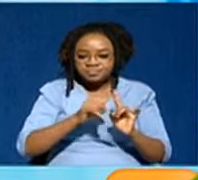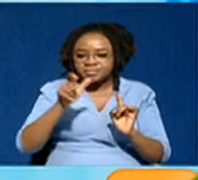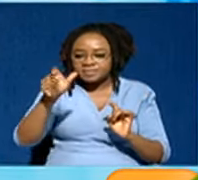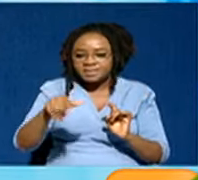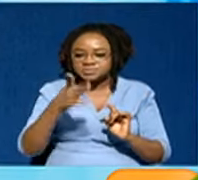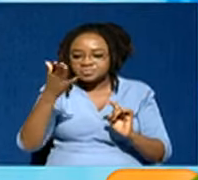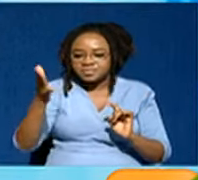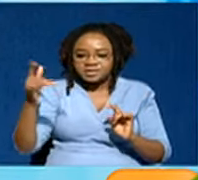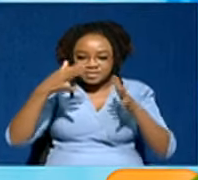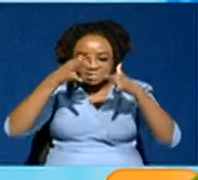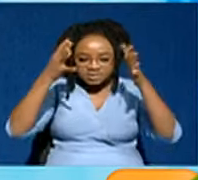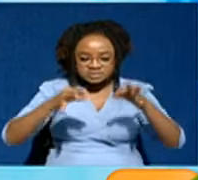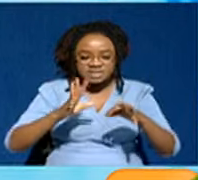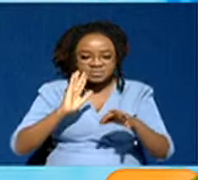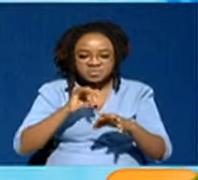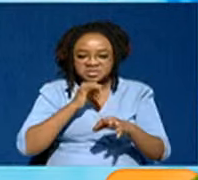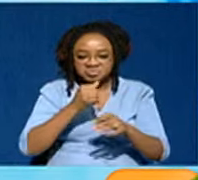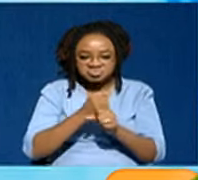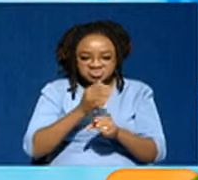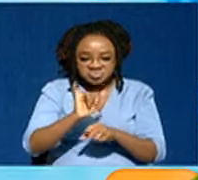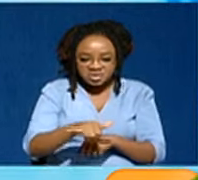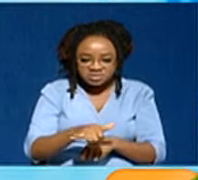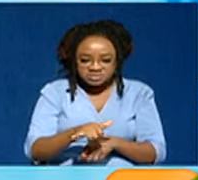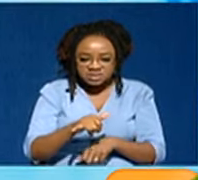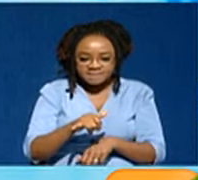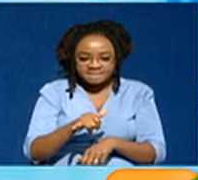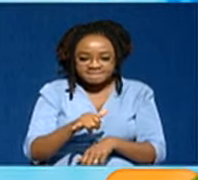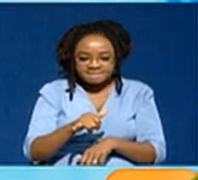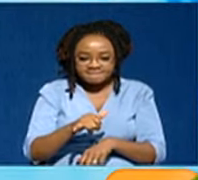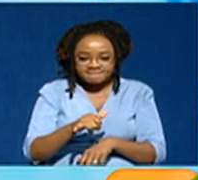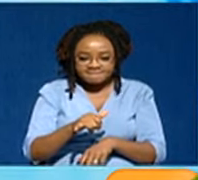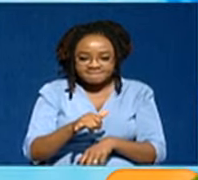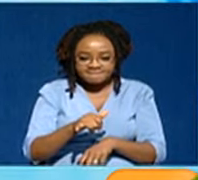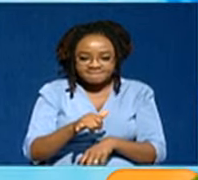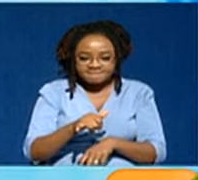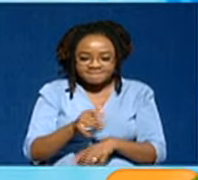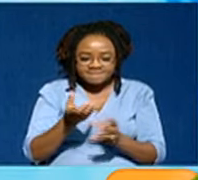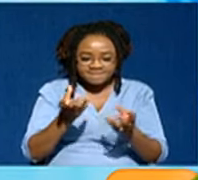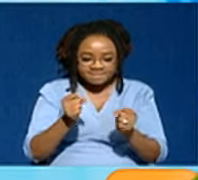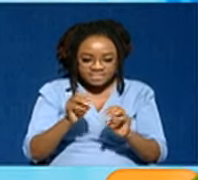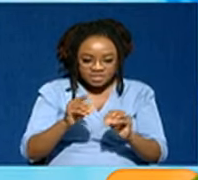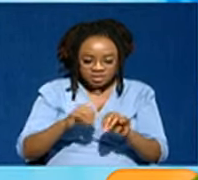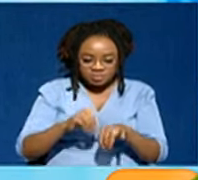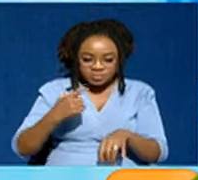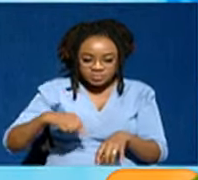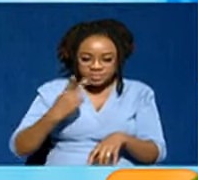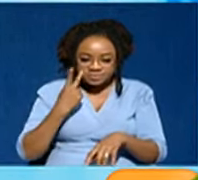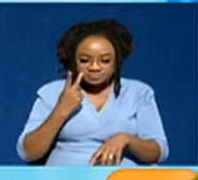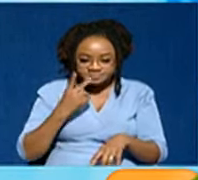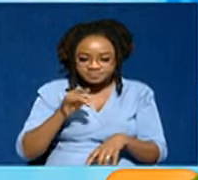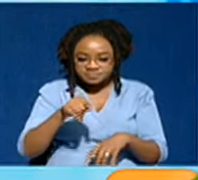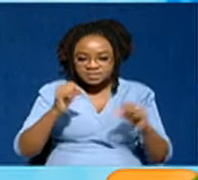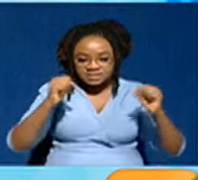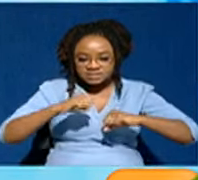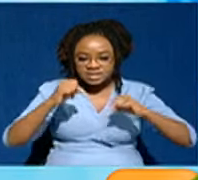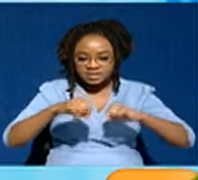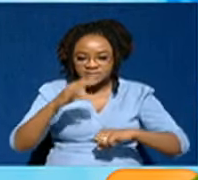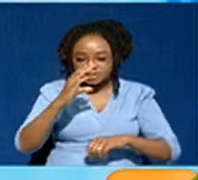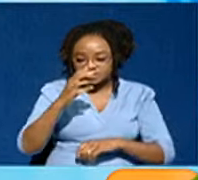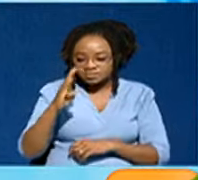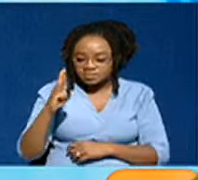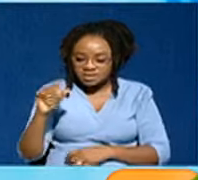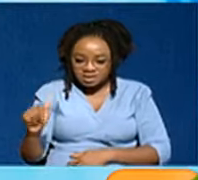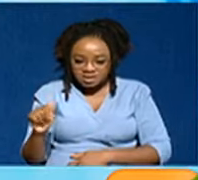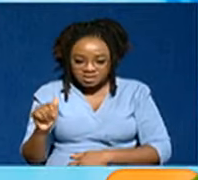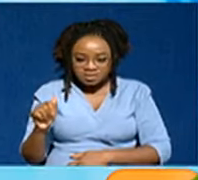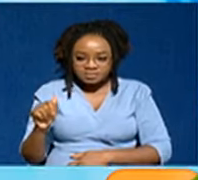decided they are not going to be done. And so when it comes to the collective bargaining agreement, because that